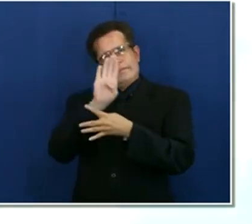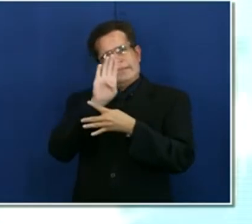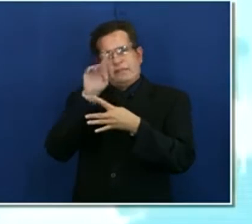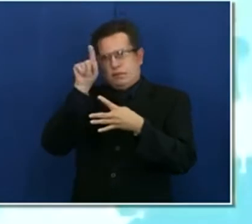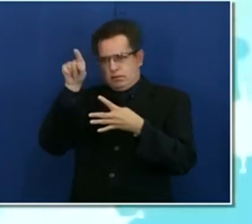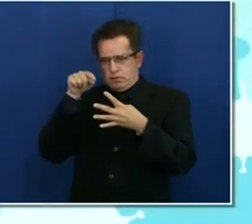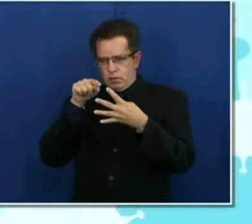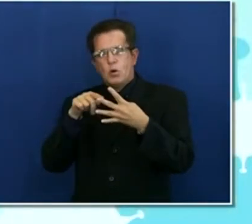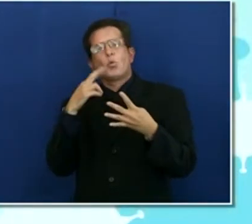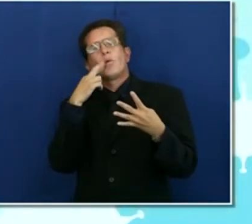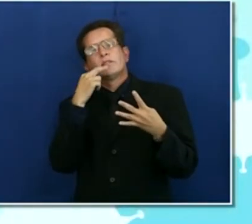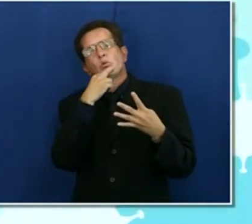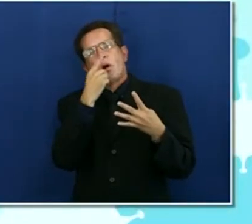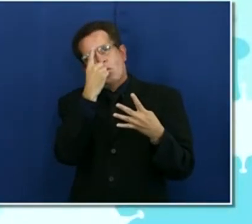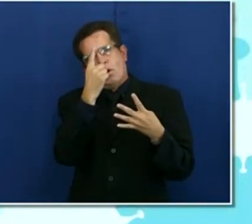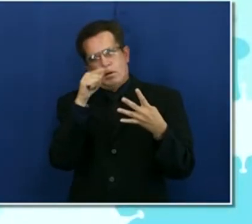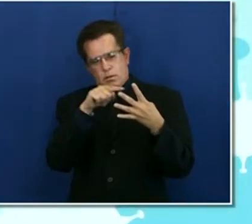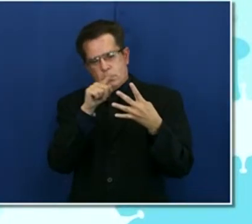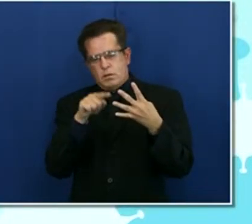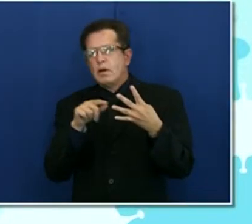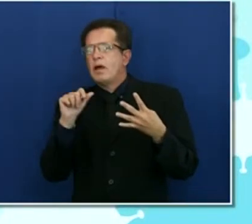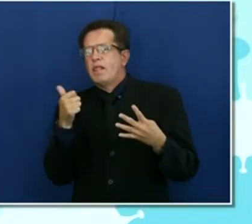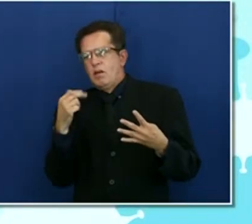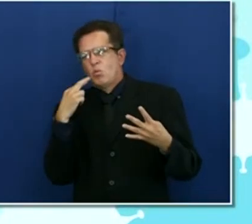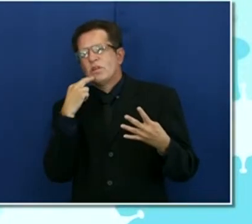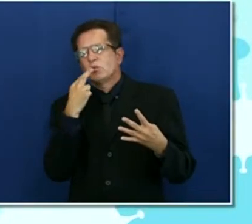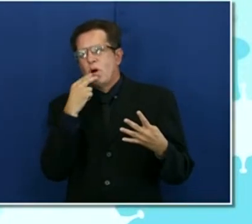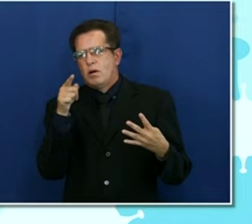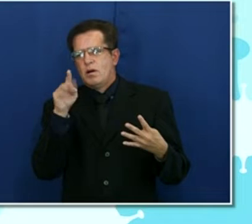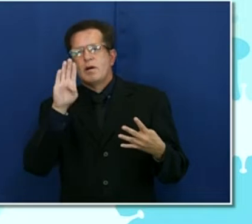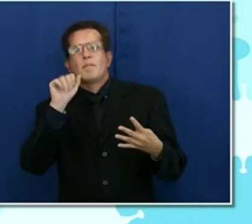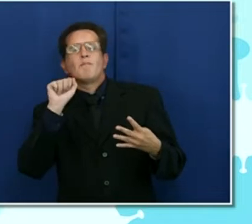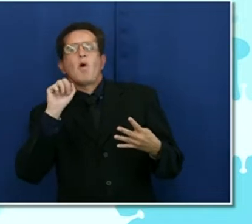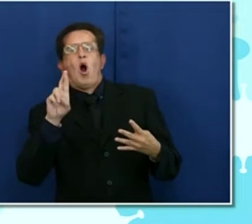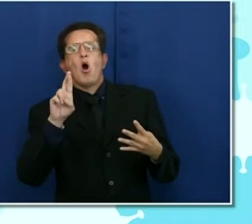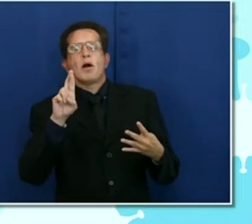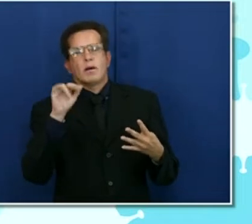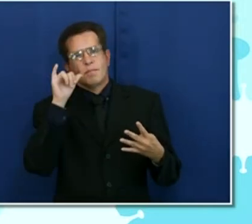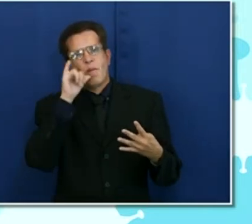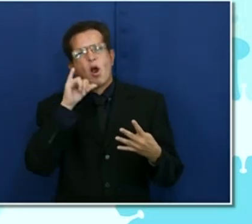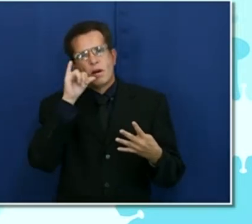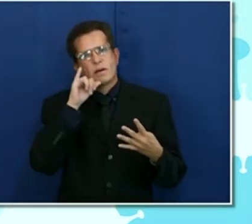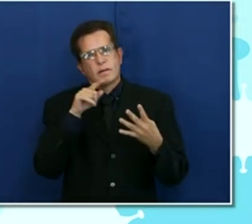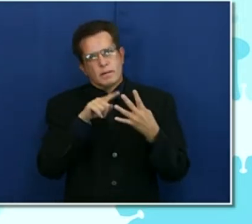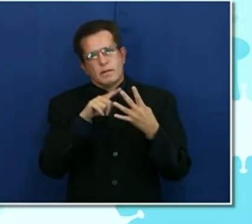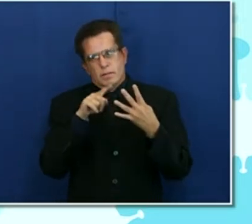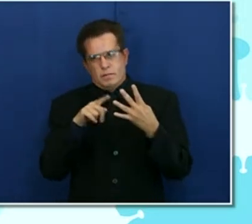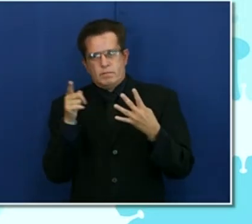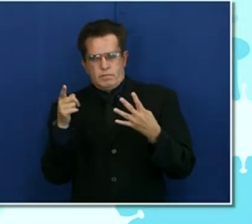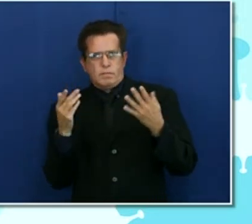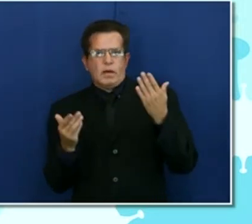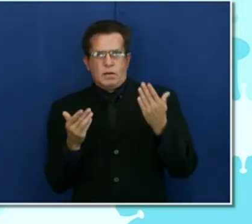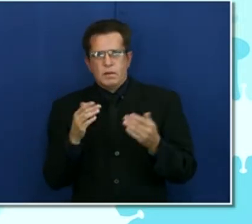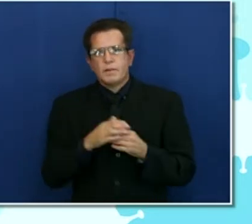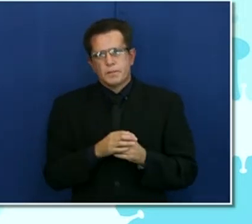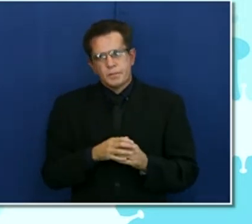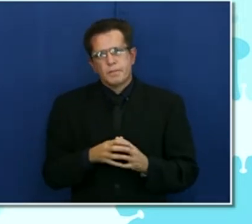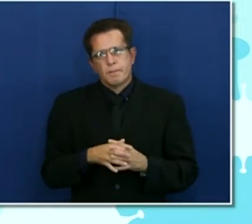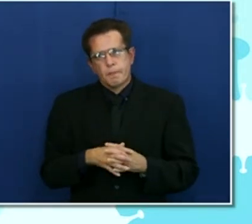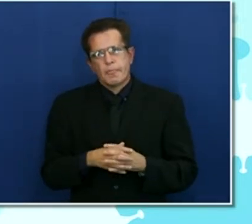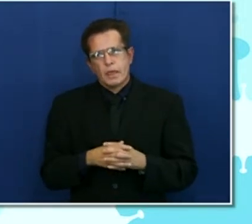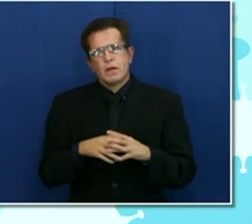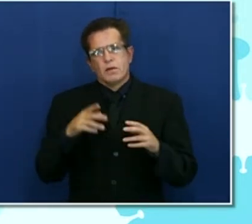in a restaurant, and 1 in a restaurant/bar. Now, you have likely noted that the number of